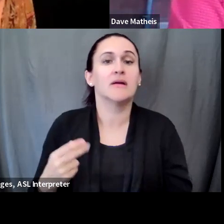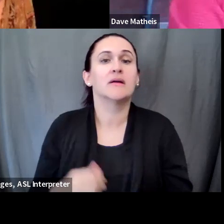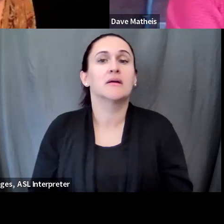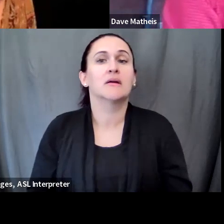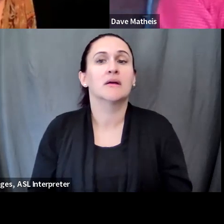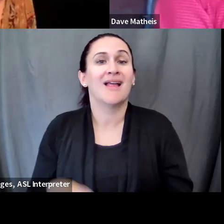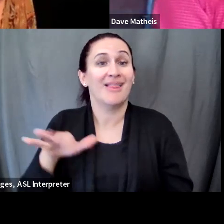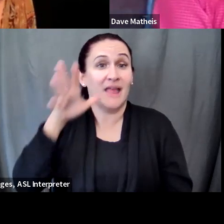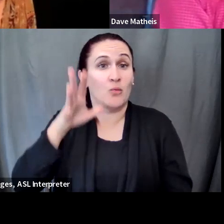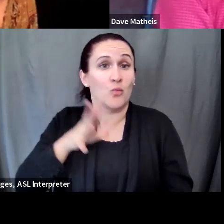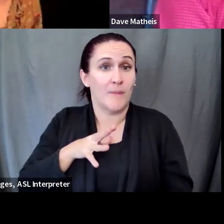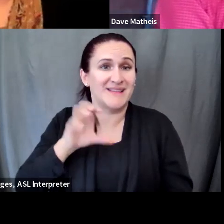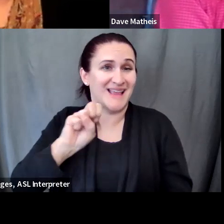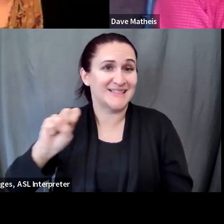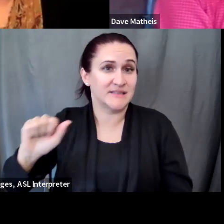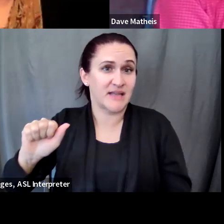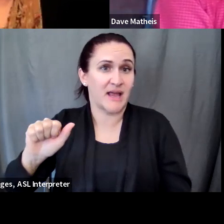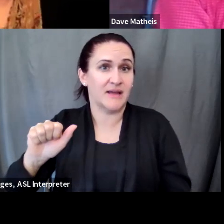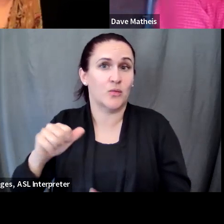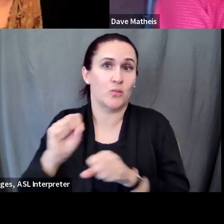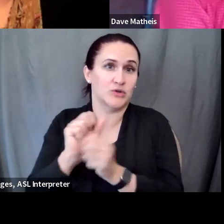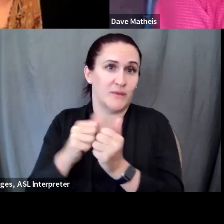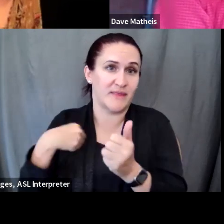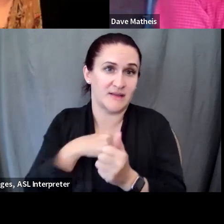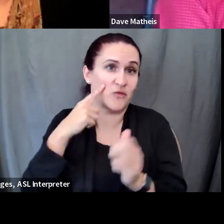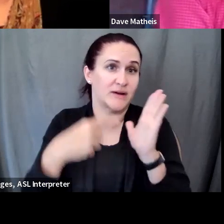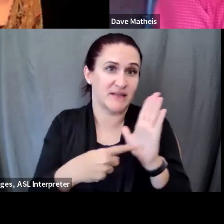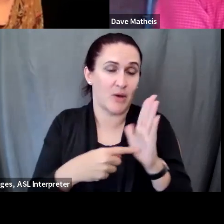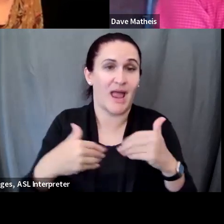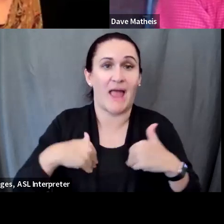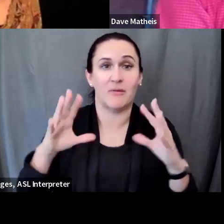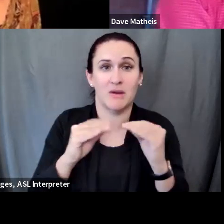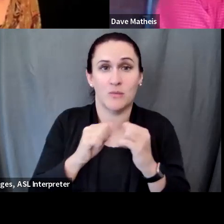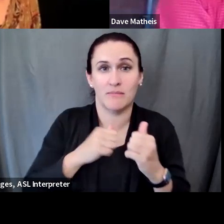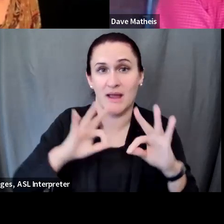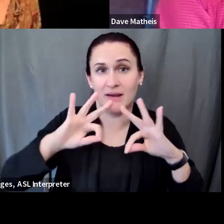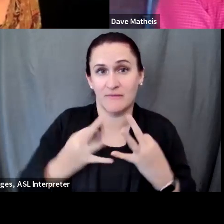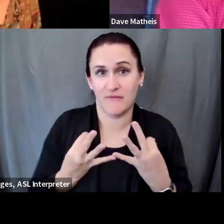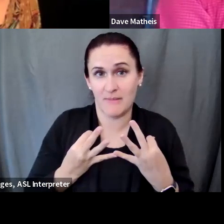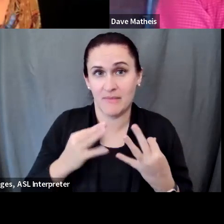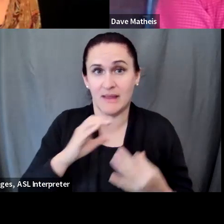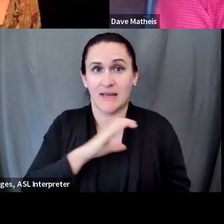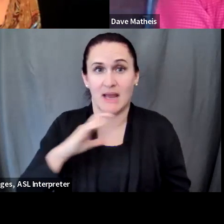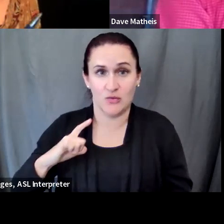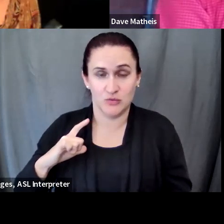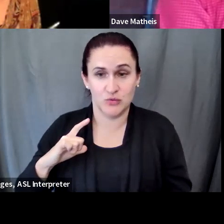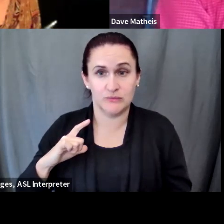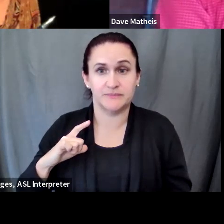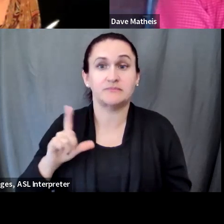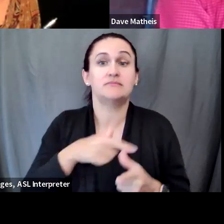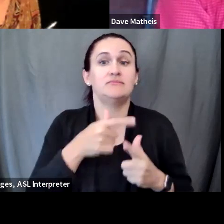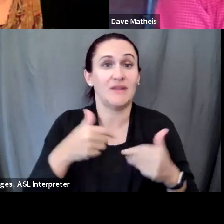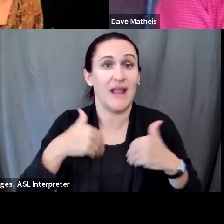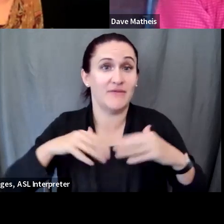This lady works with both of us. Like, for example, I have a meeting with my family council, and then I have